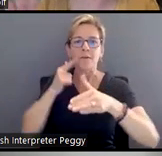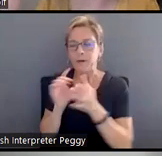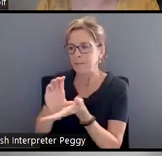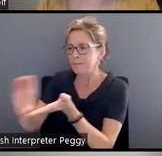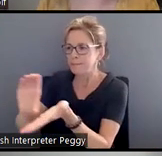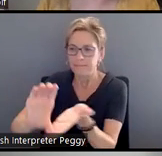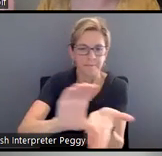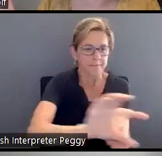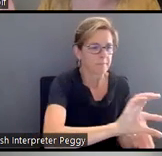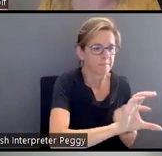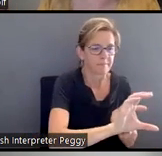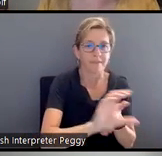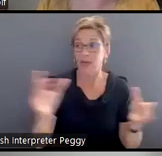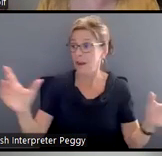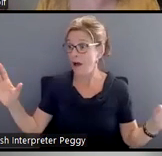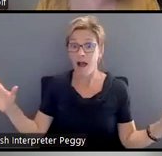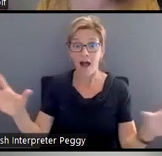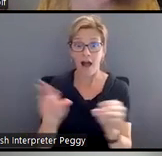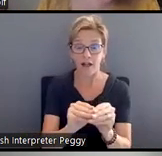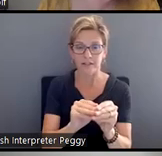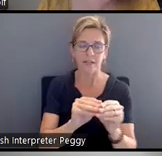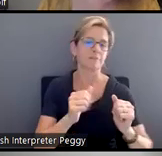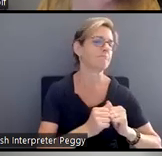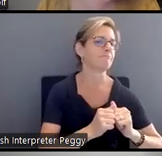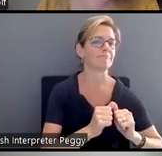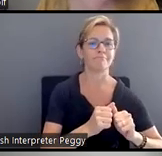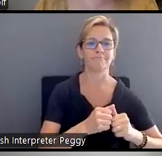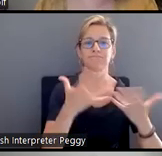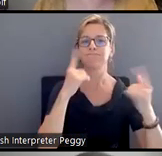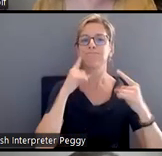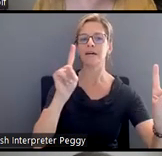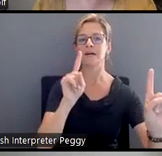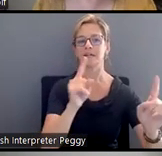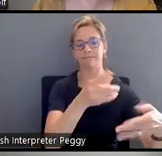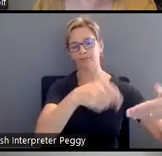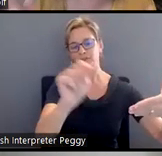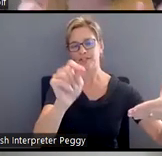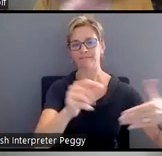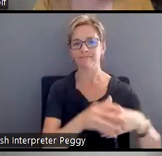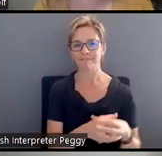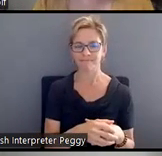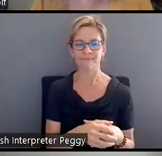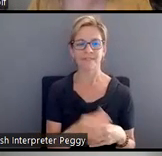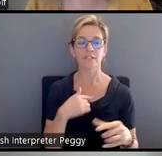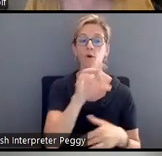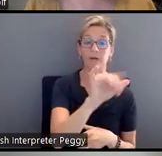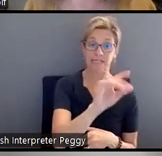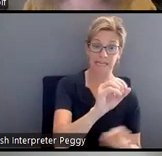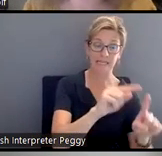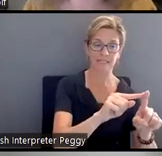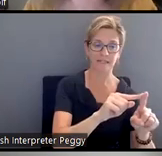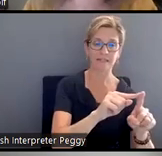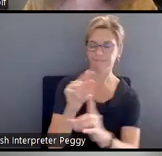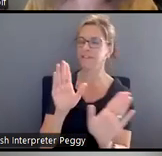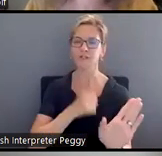the finished product or the finished event, then you want to back up and divide it into the sections, usually by time